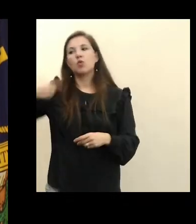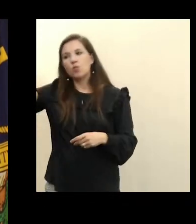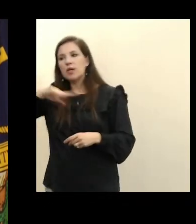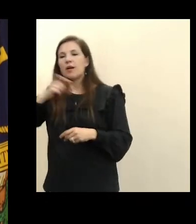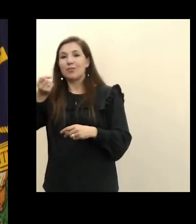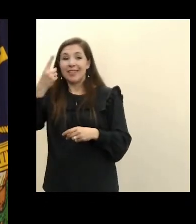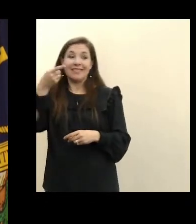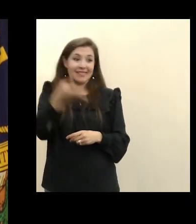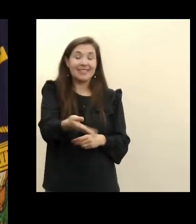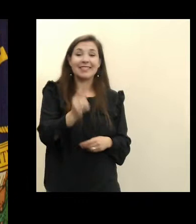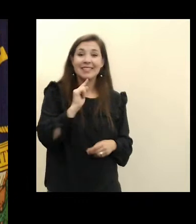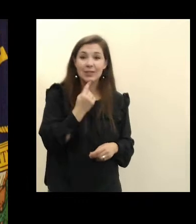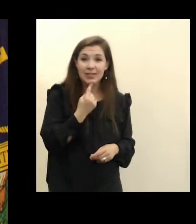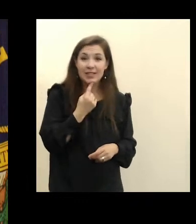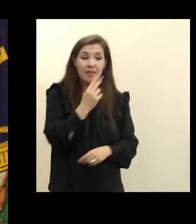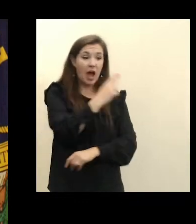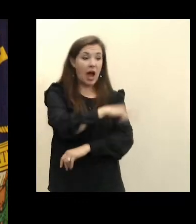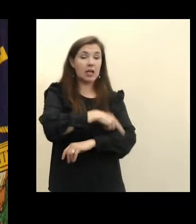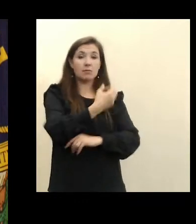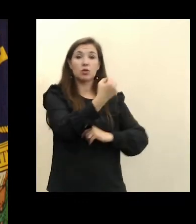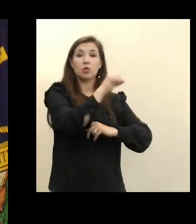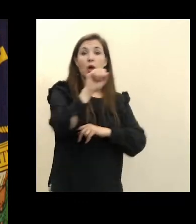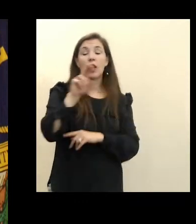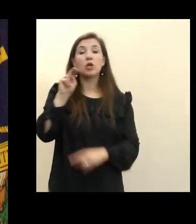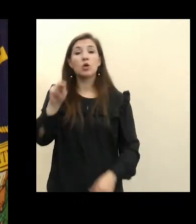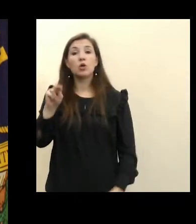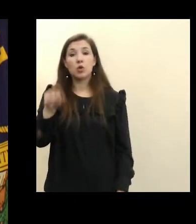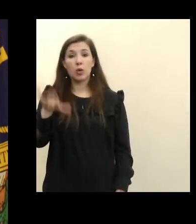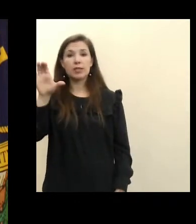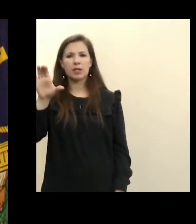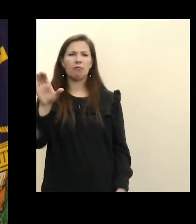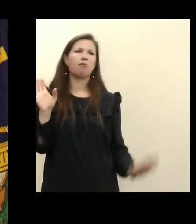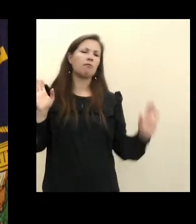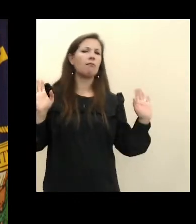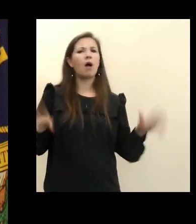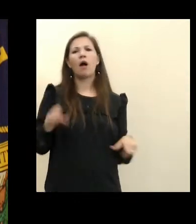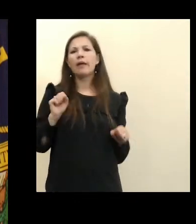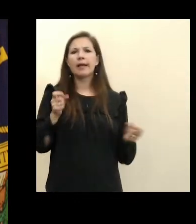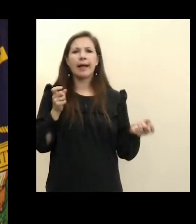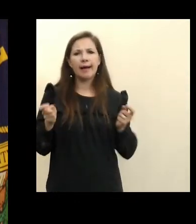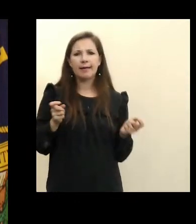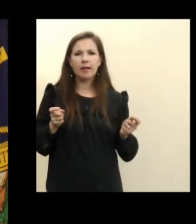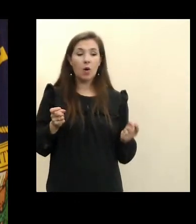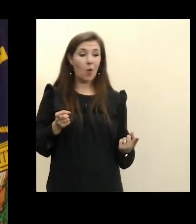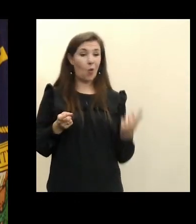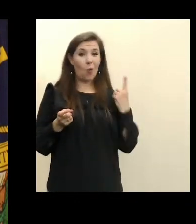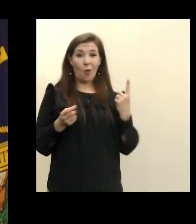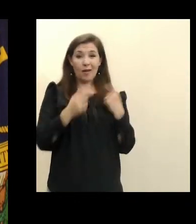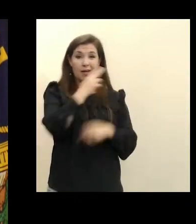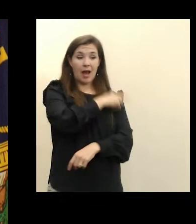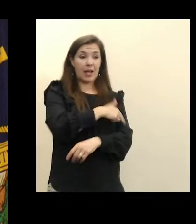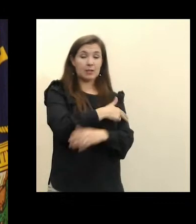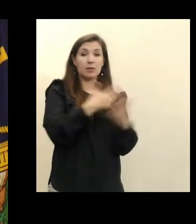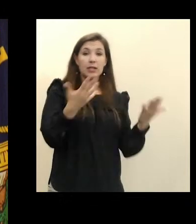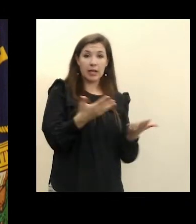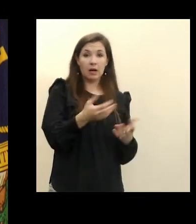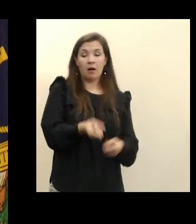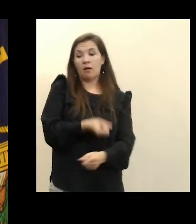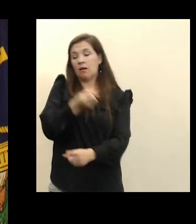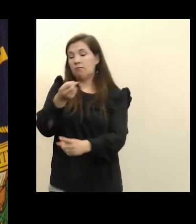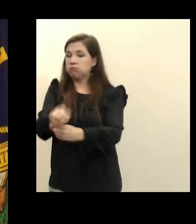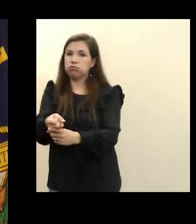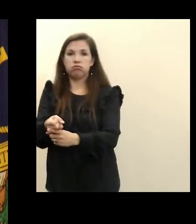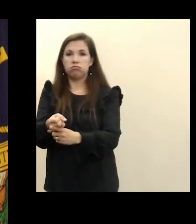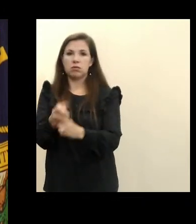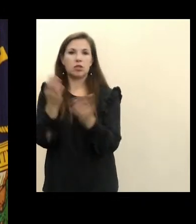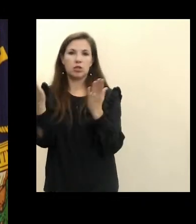about this. If a hospital went on strike in New York City, they can handle it. But one hospital here in Erie County does have an impact with